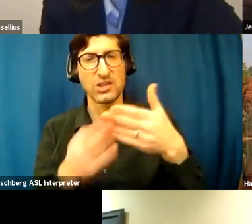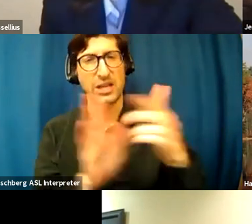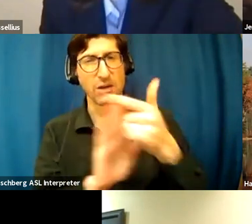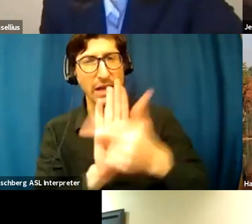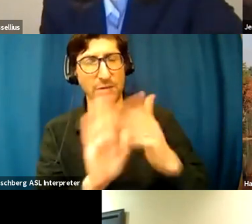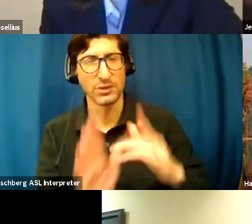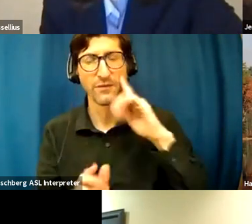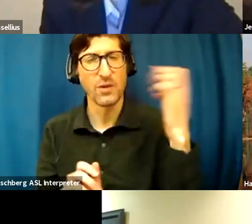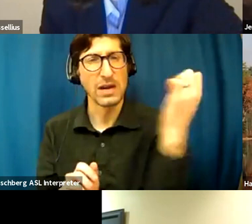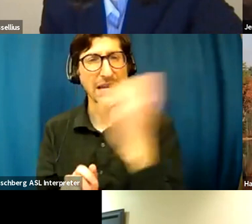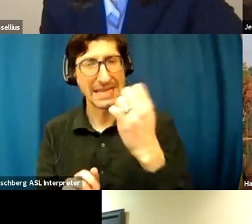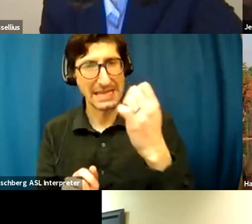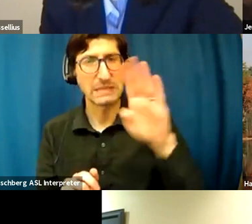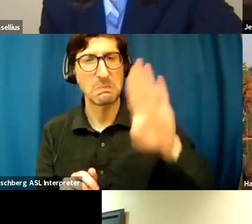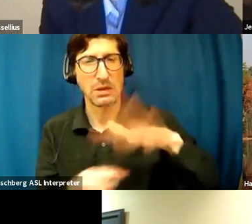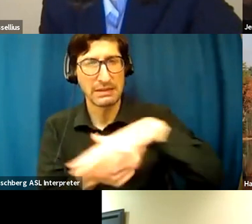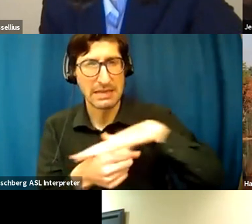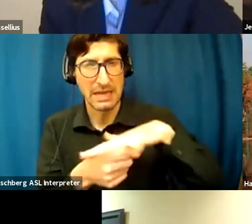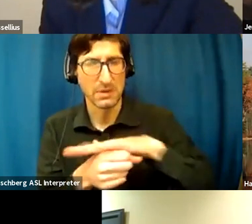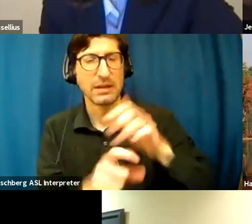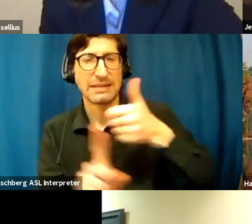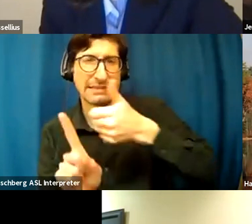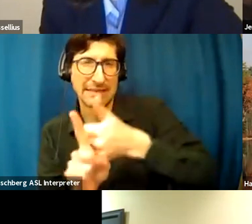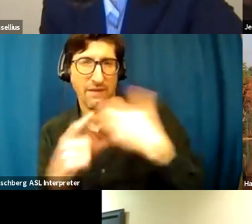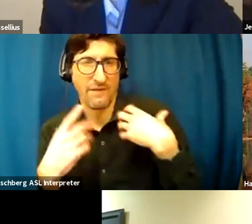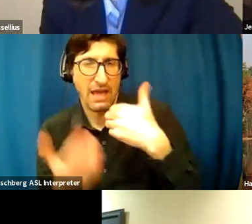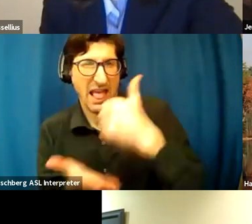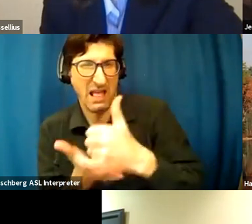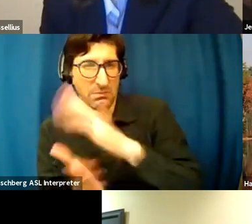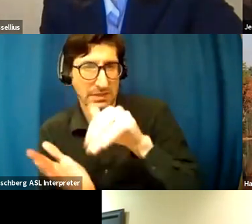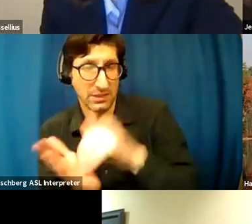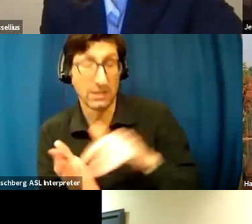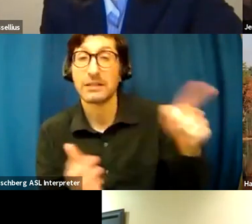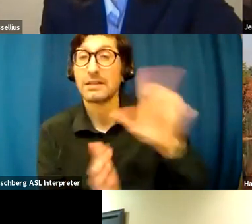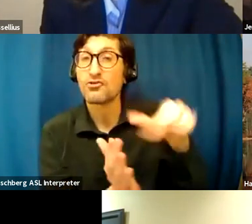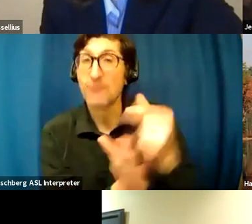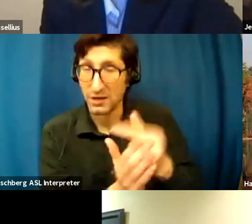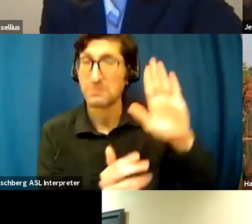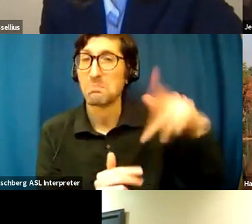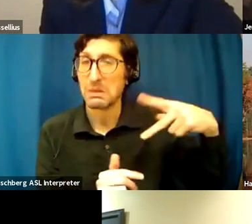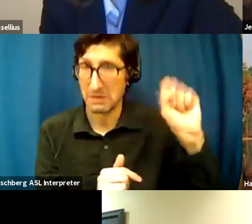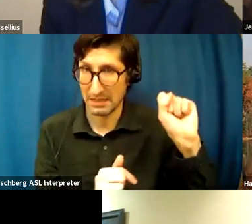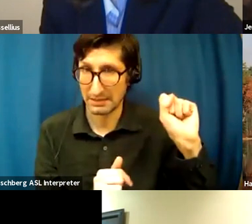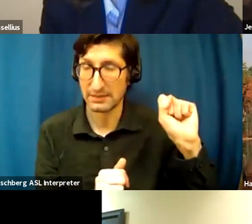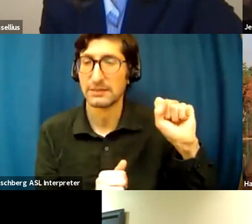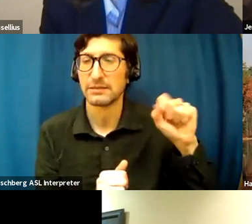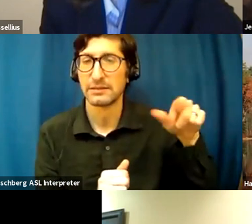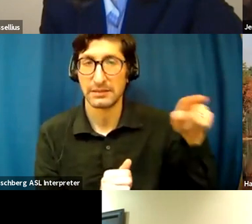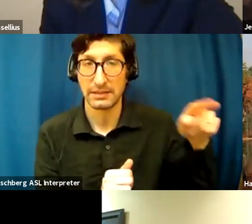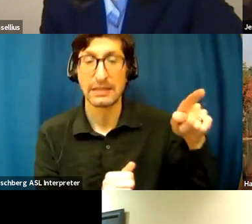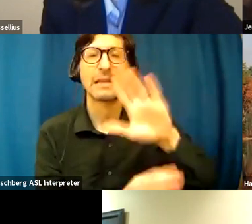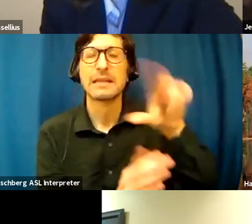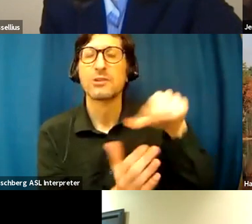Boston Neighborhood Health Center. He is also a graduate of Boston Public Schools, including the